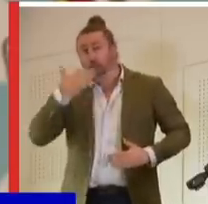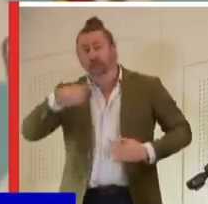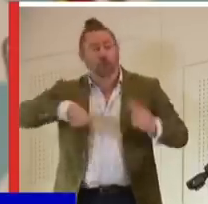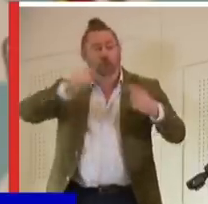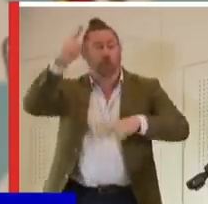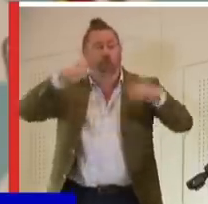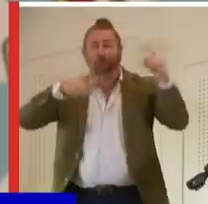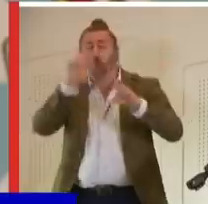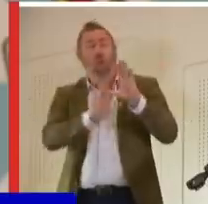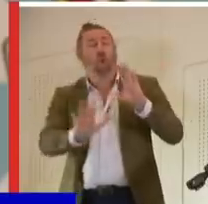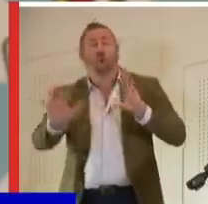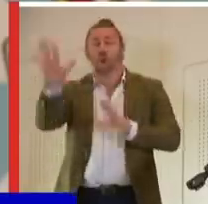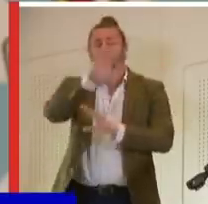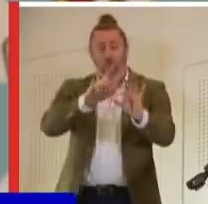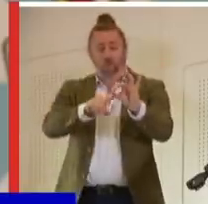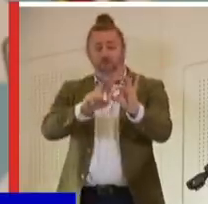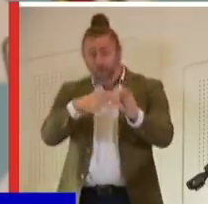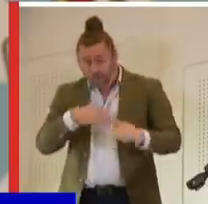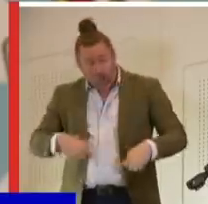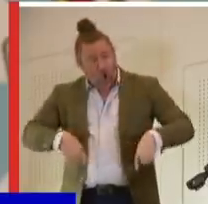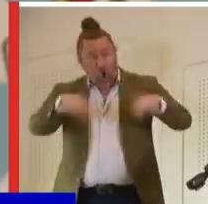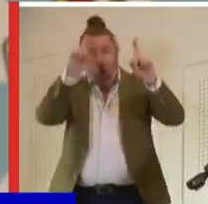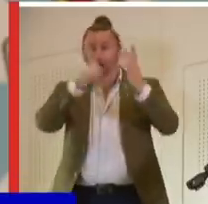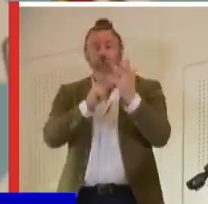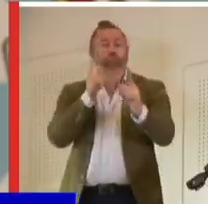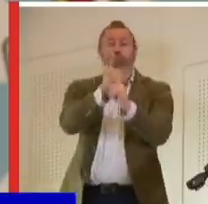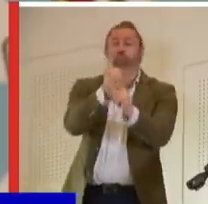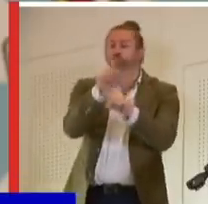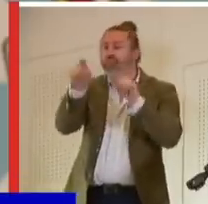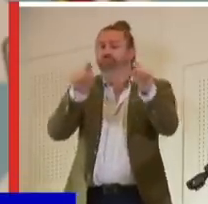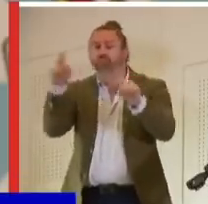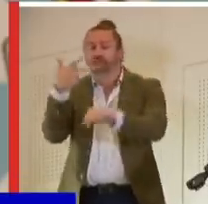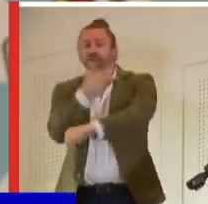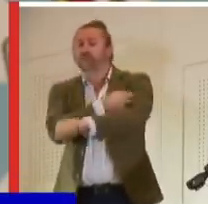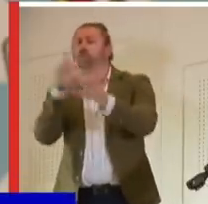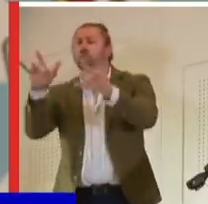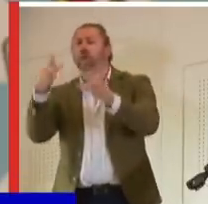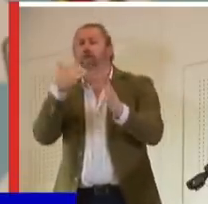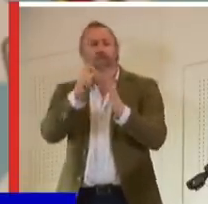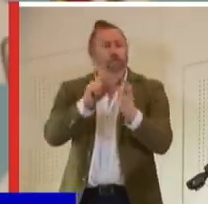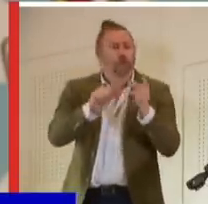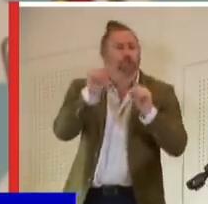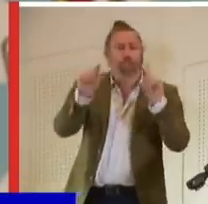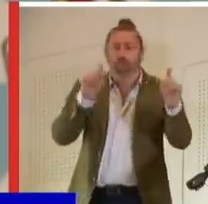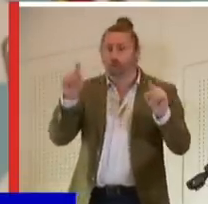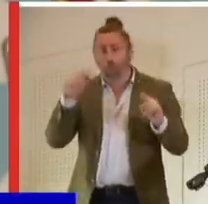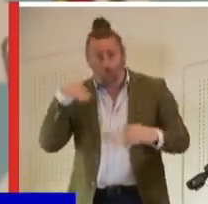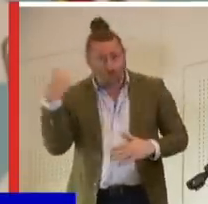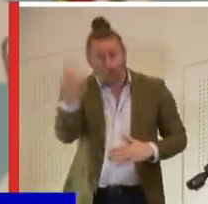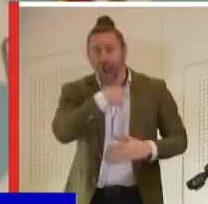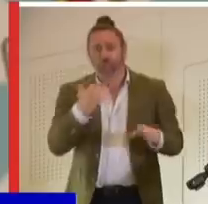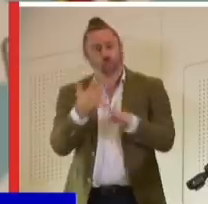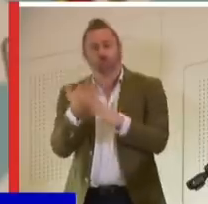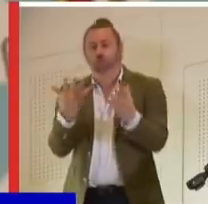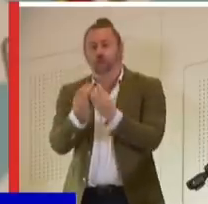week, urging those people who are not vaccinated to get vaccinated. We're all in this together. If we're going to weather this